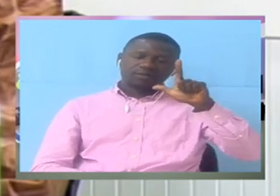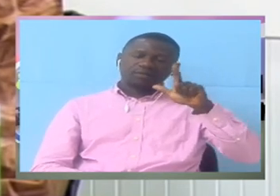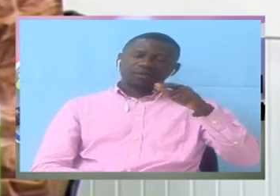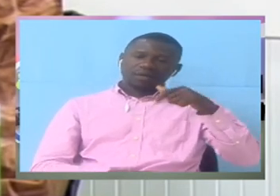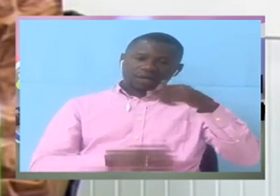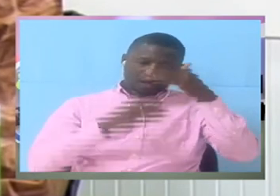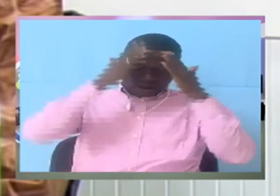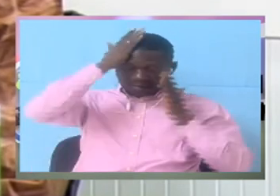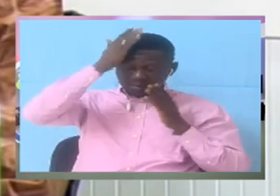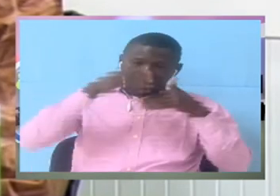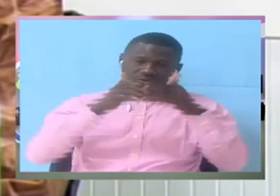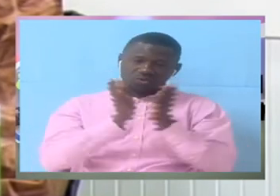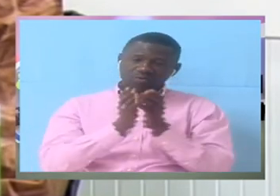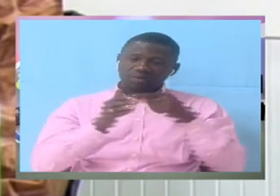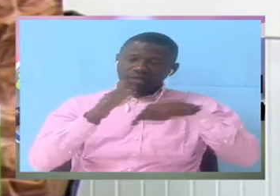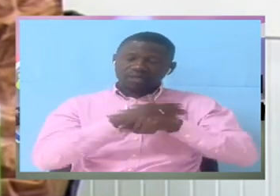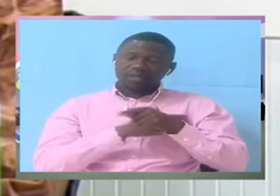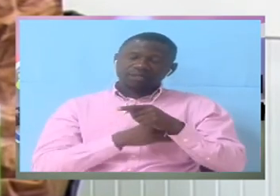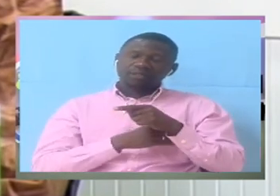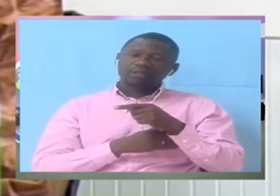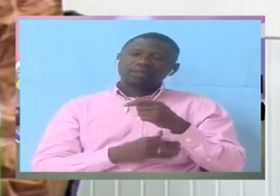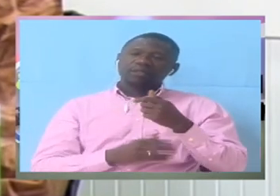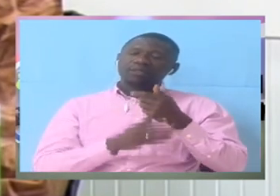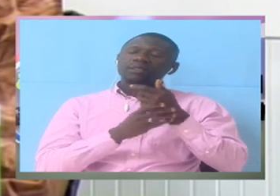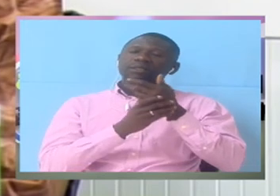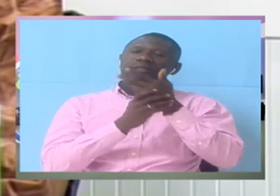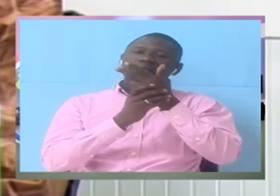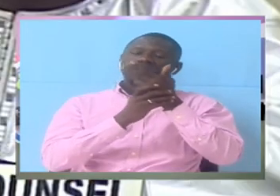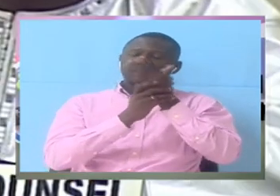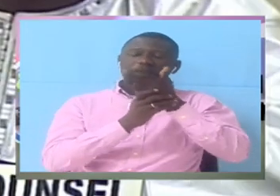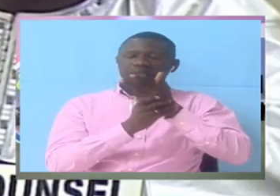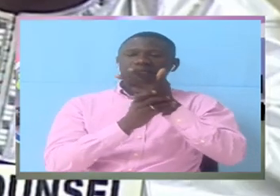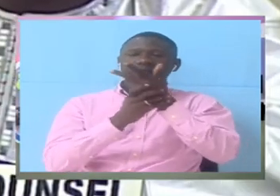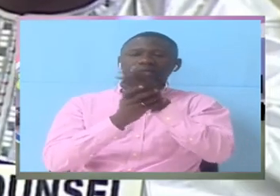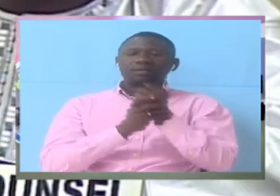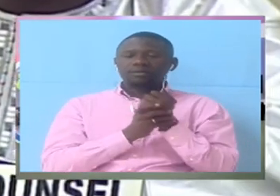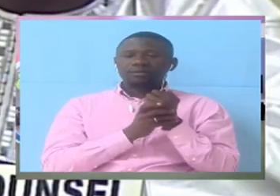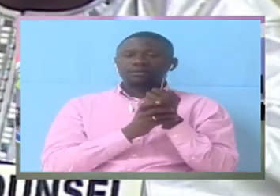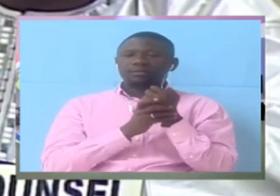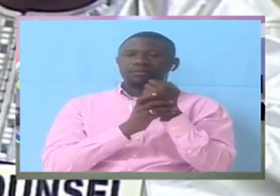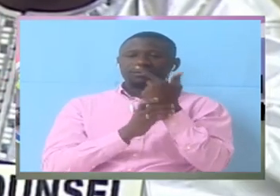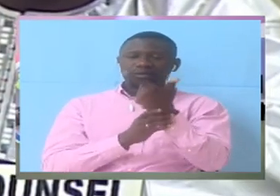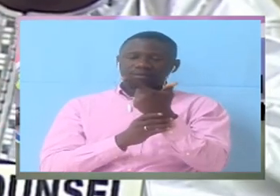Up to 87. Yes, up to 87. I left that place in 1987. Okay, so 1987,